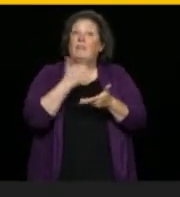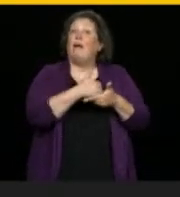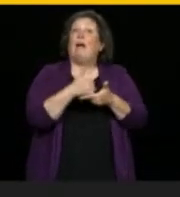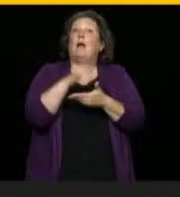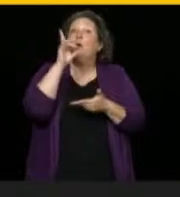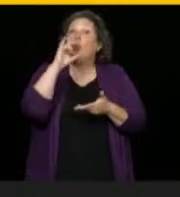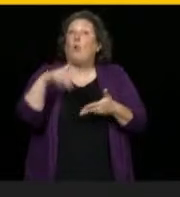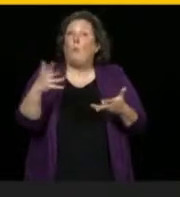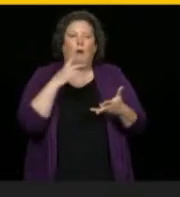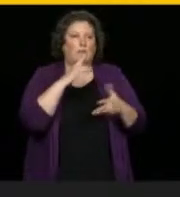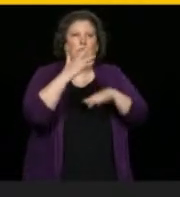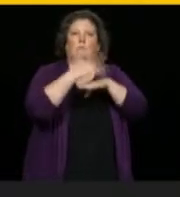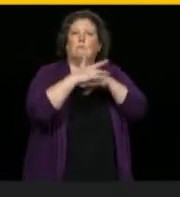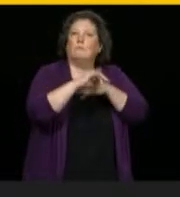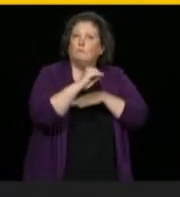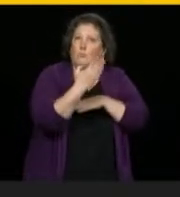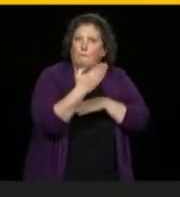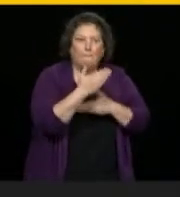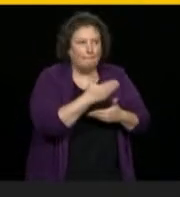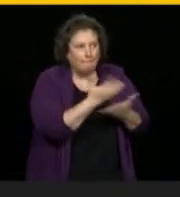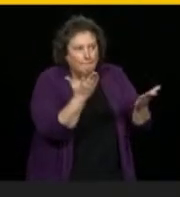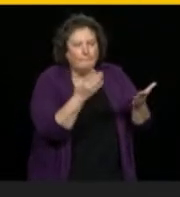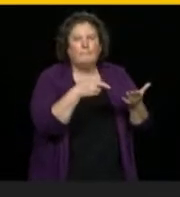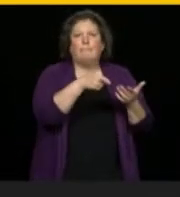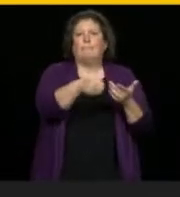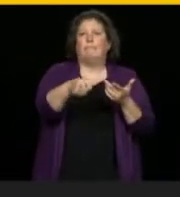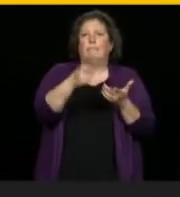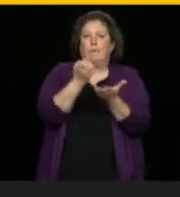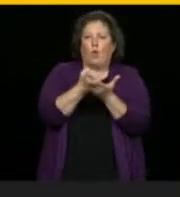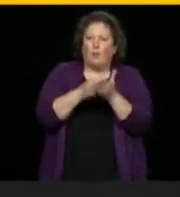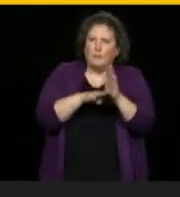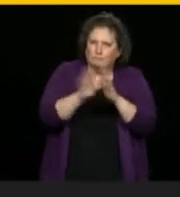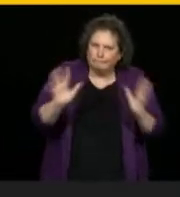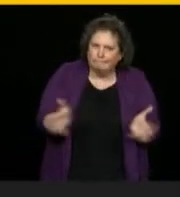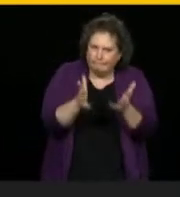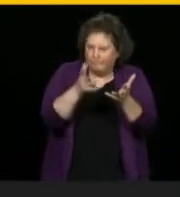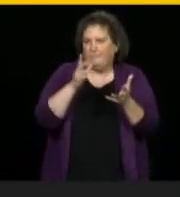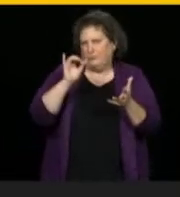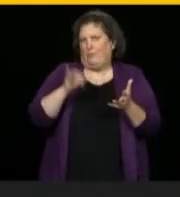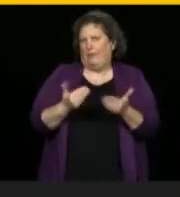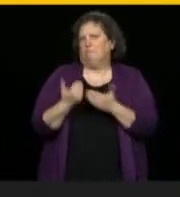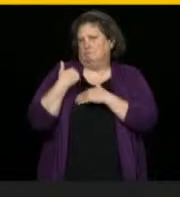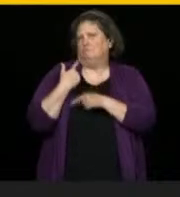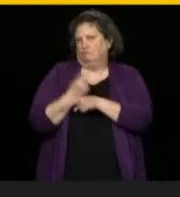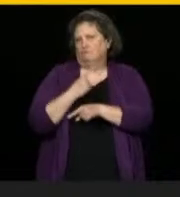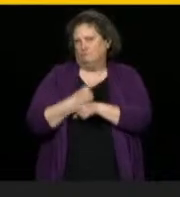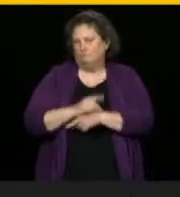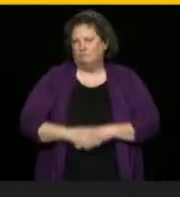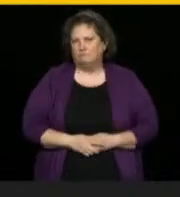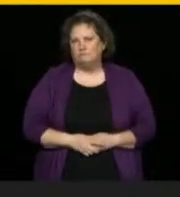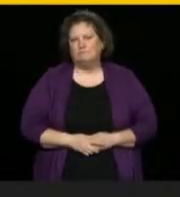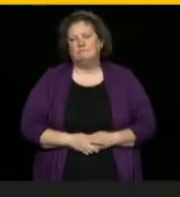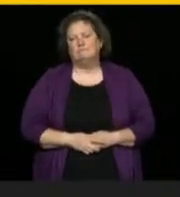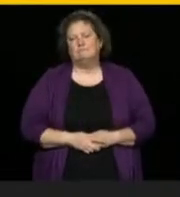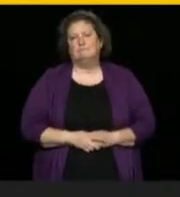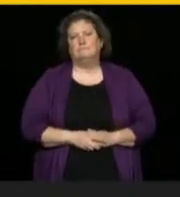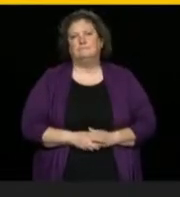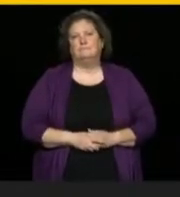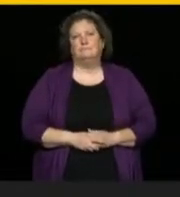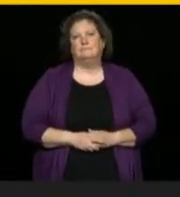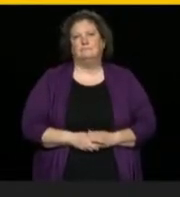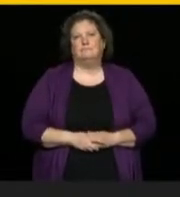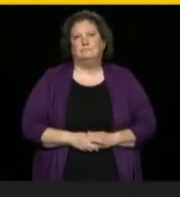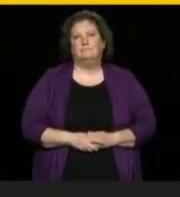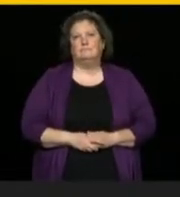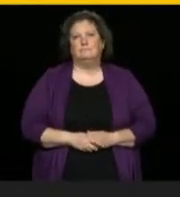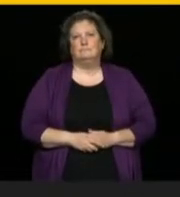se exactly what we're souvenir, going to do. qu'on est But dans une situation we also need to semblable que bien remember d'autres pays, dans une situation that bien we're meilleure que bien